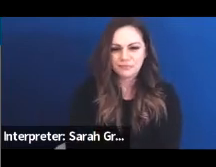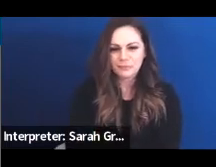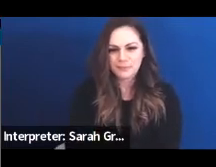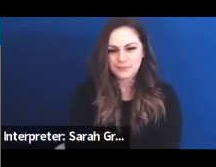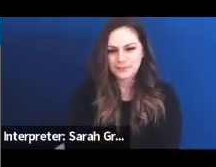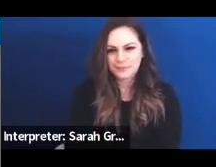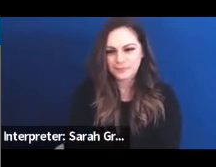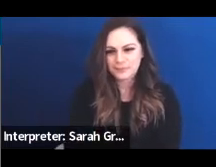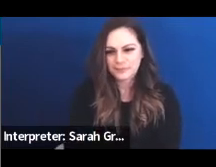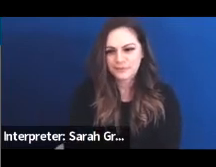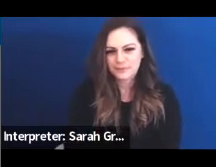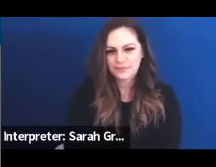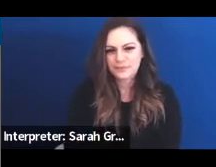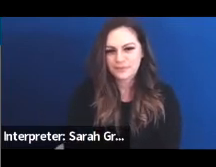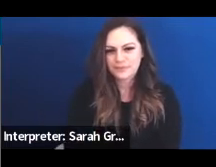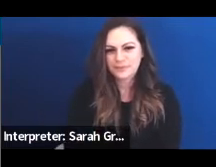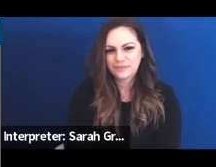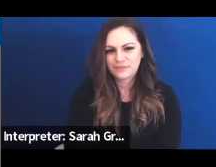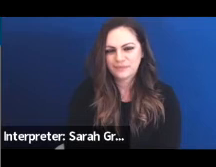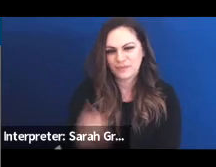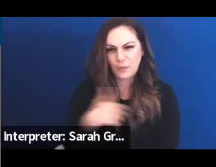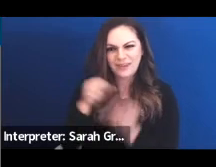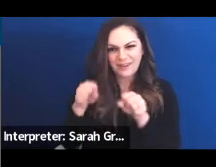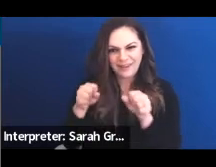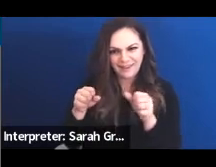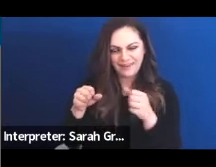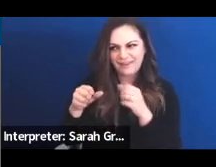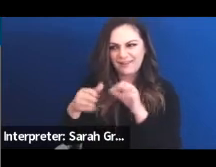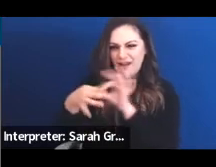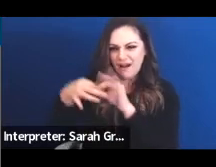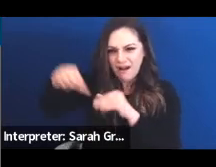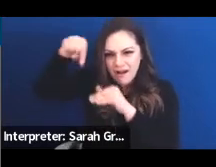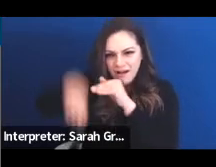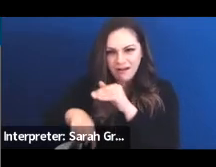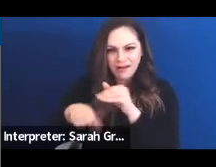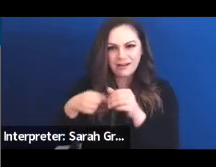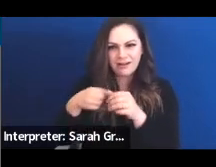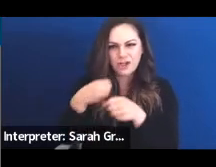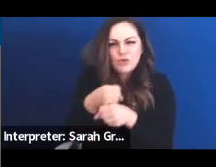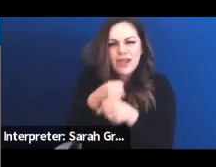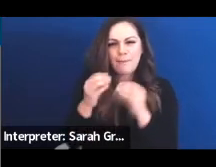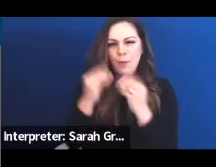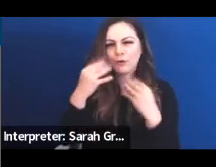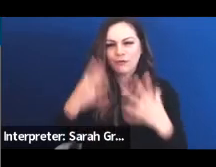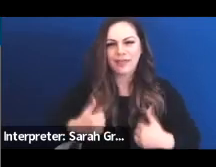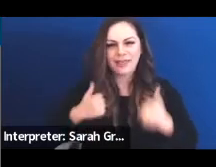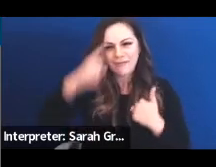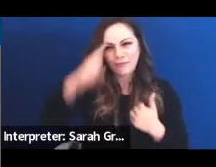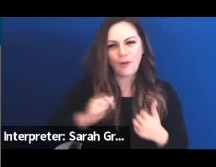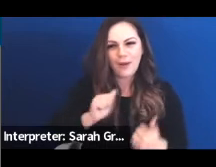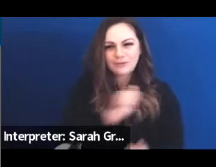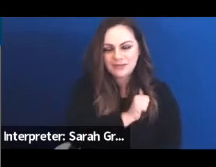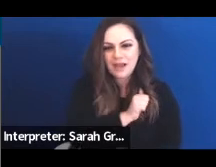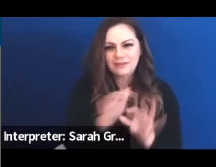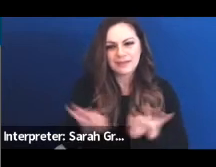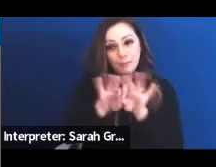and that we attract. We can make a beautiful life for ourselves as long as we're willing to put